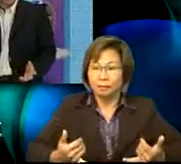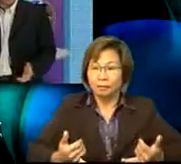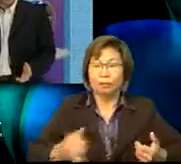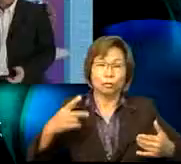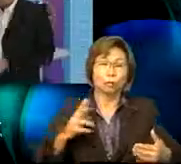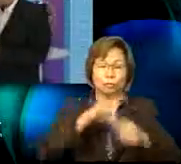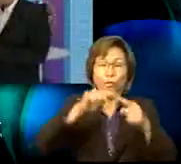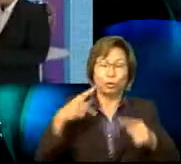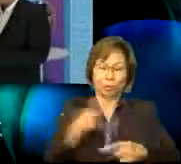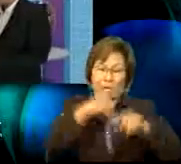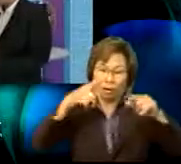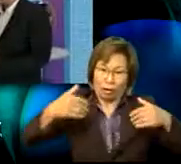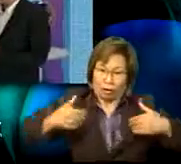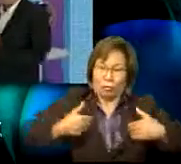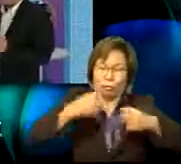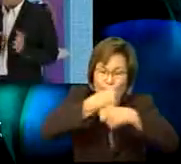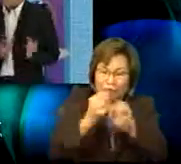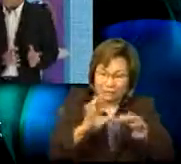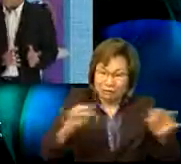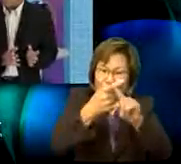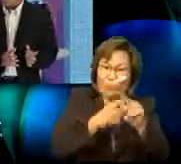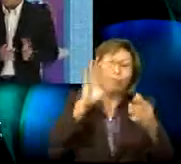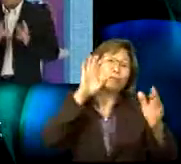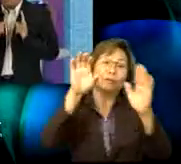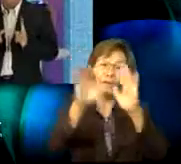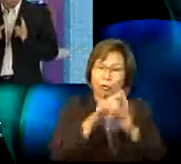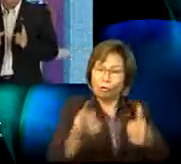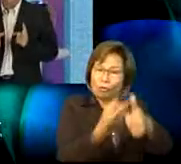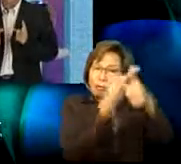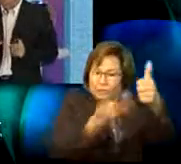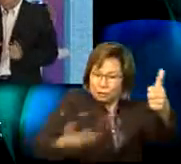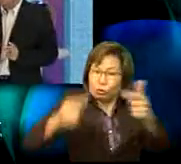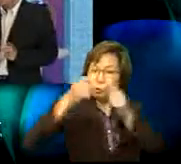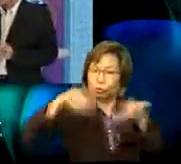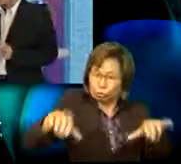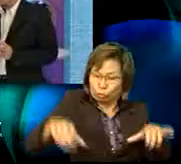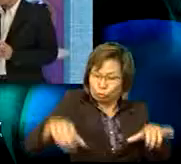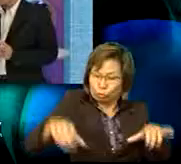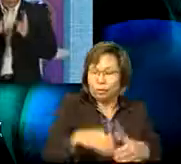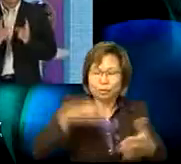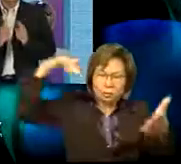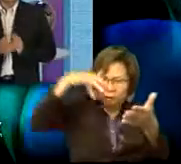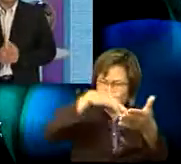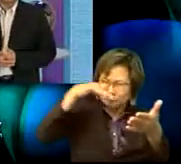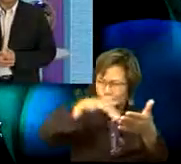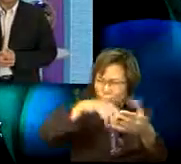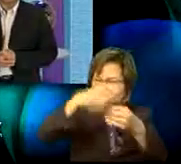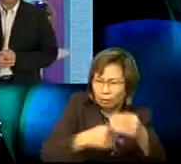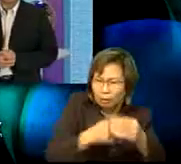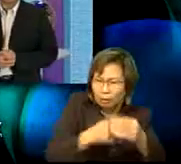Now, when we have to make sentences from a picture, the first thing to do is to study the